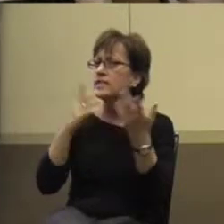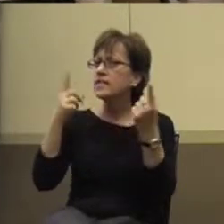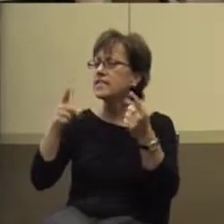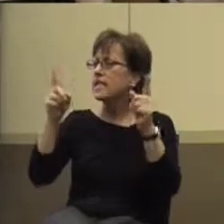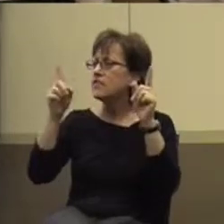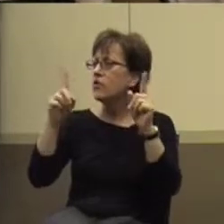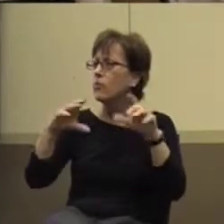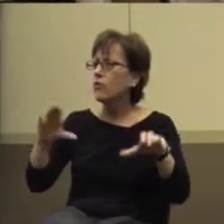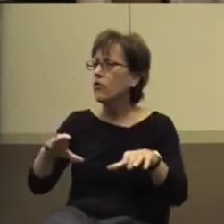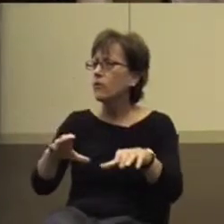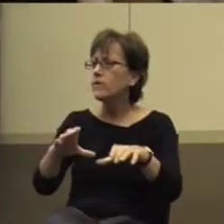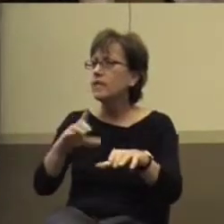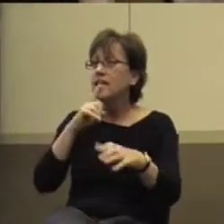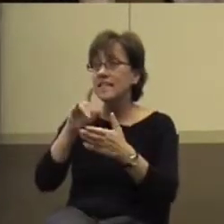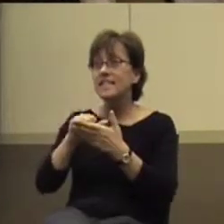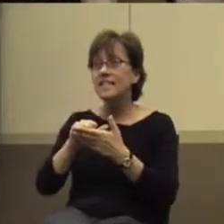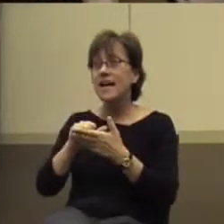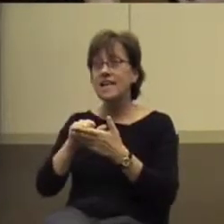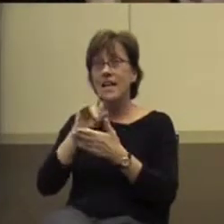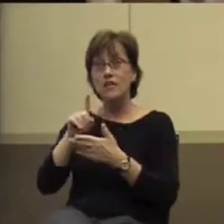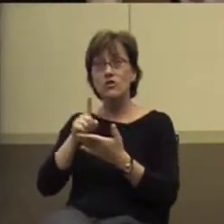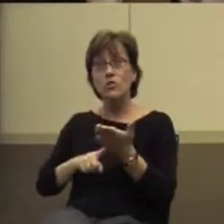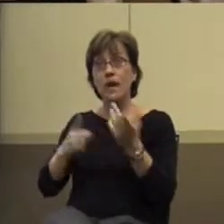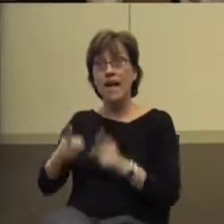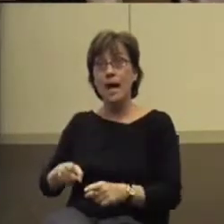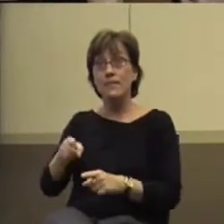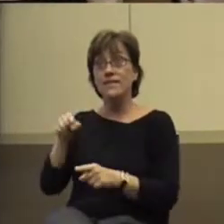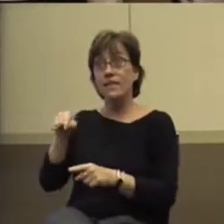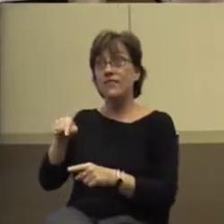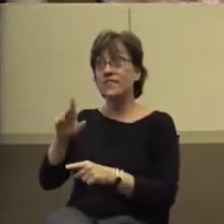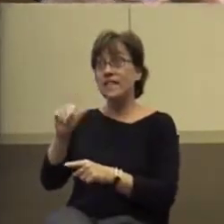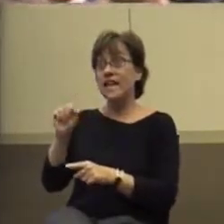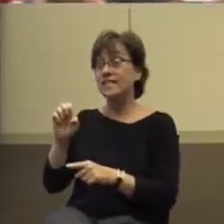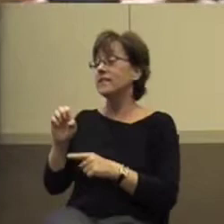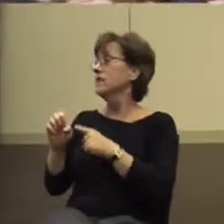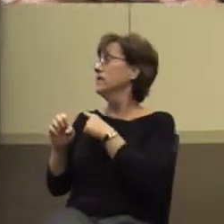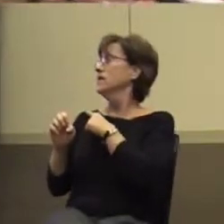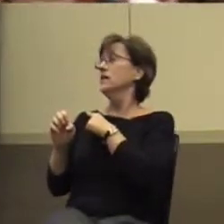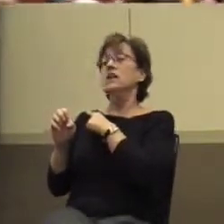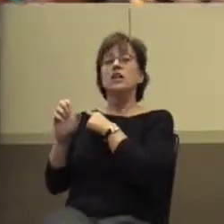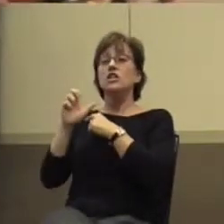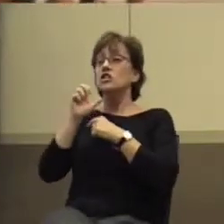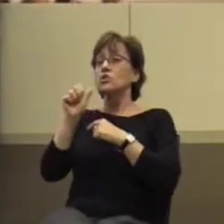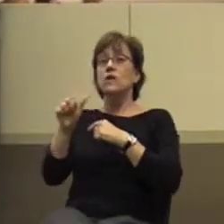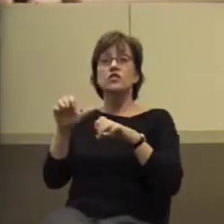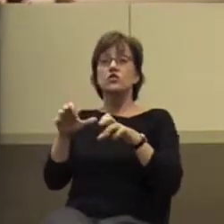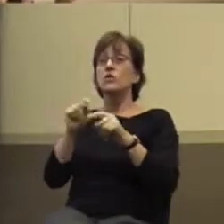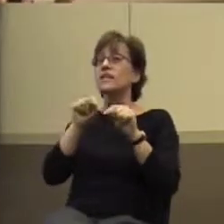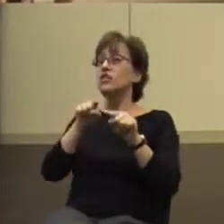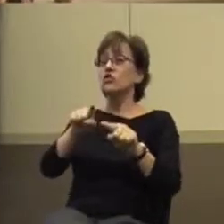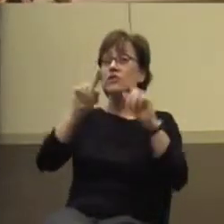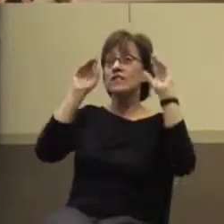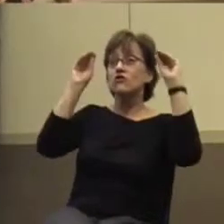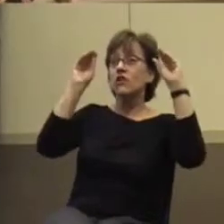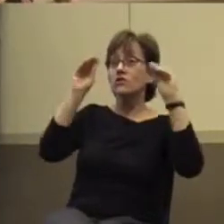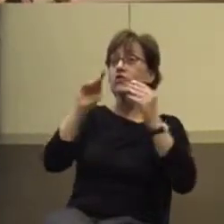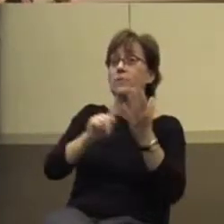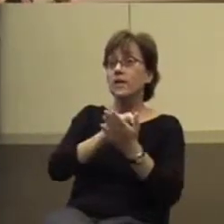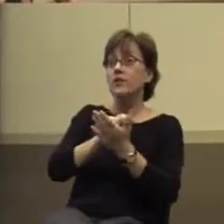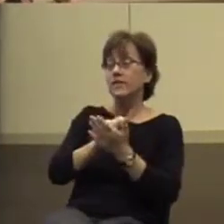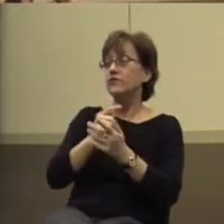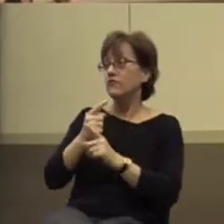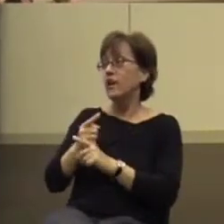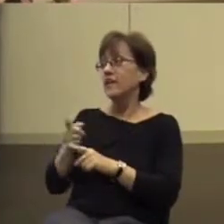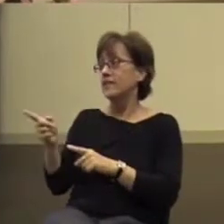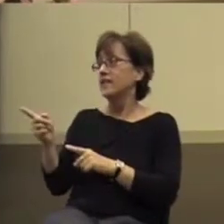successful performance. Was that actually the case? Yeah, she wasn't doing it really during those instructional periods. Yeah. No, you're right.